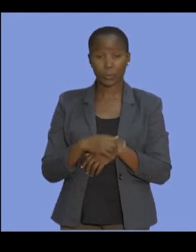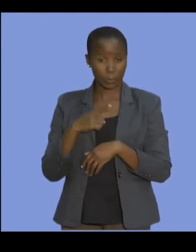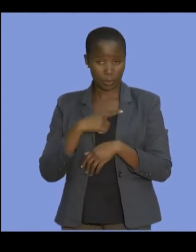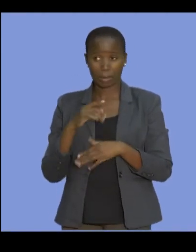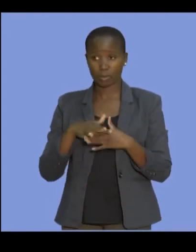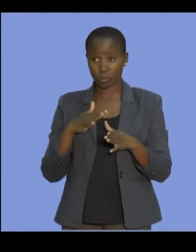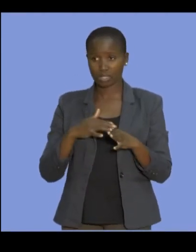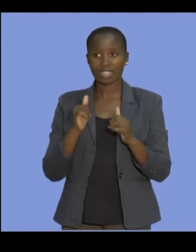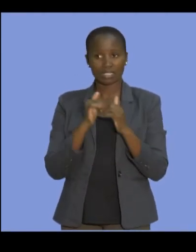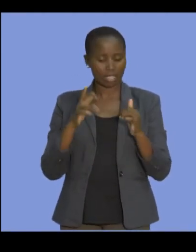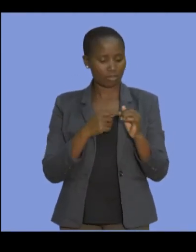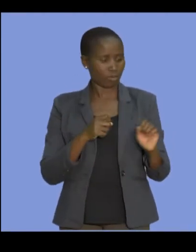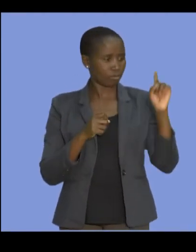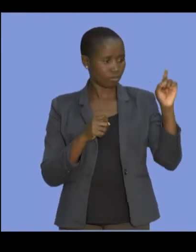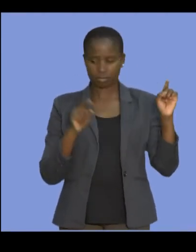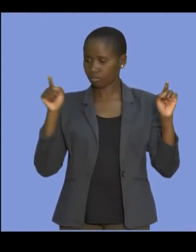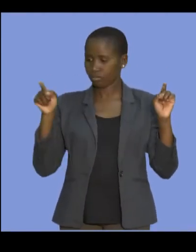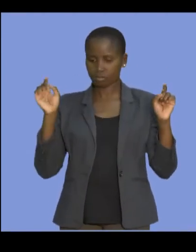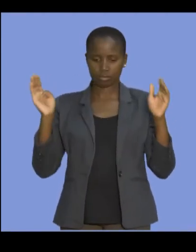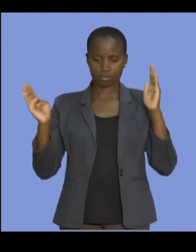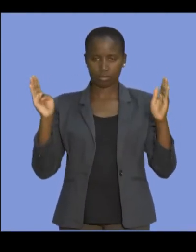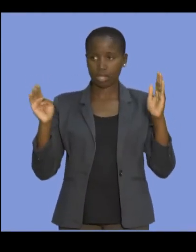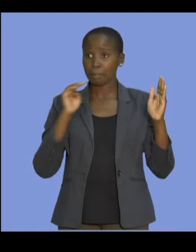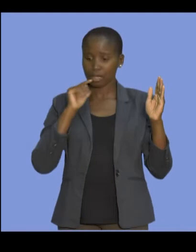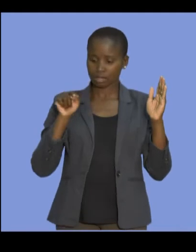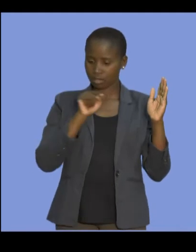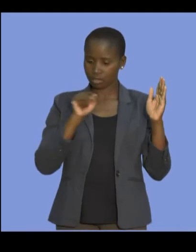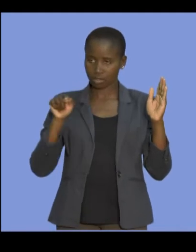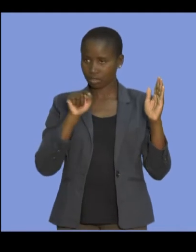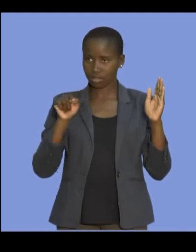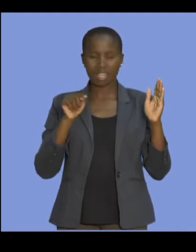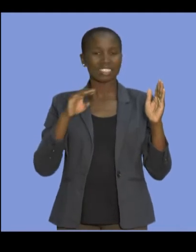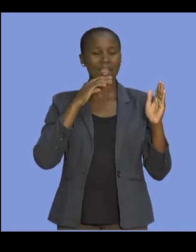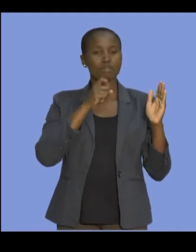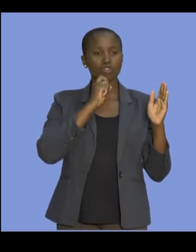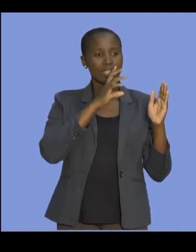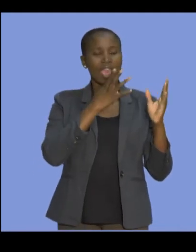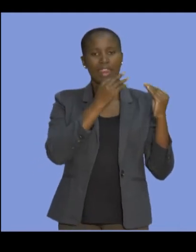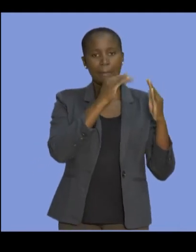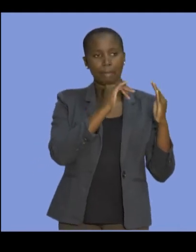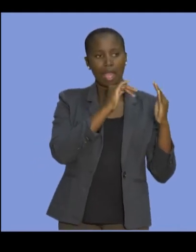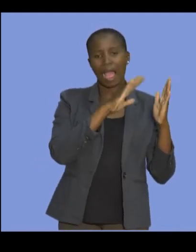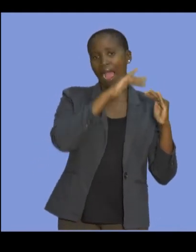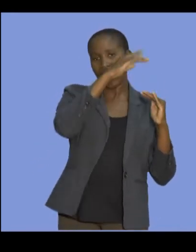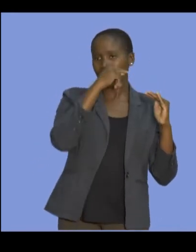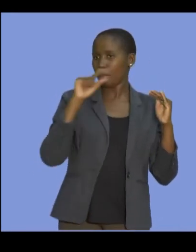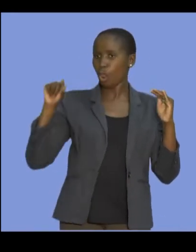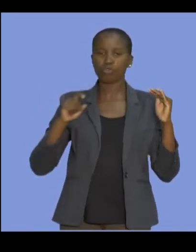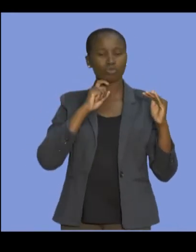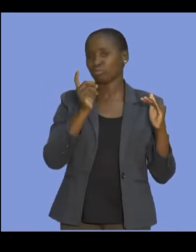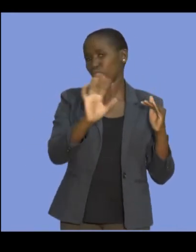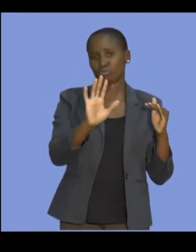there. So it does not use the minimum and the maximum value. Because if I find the range using maximum and